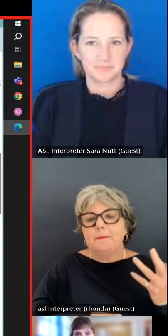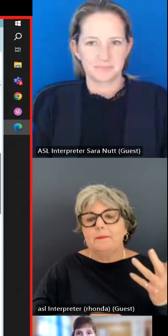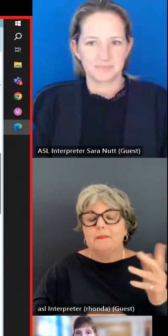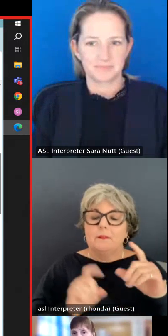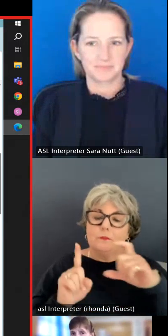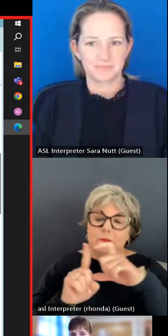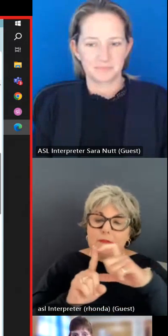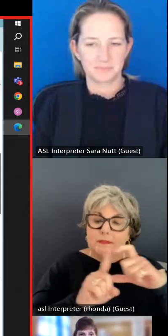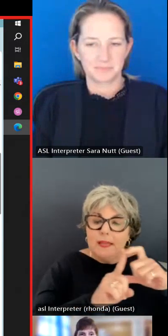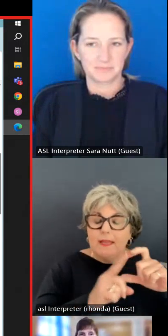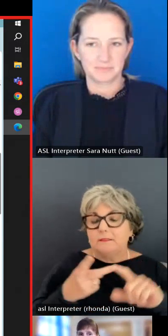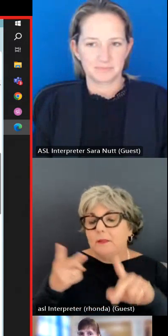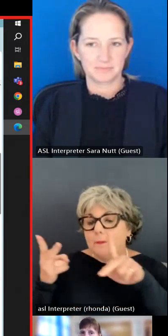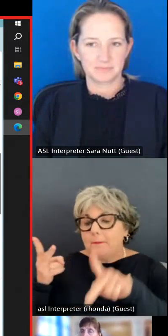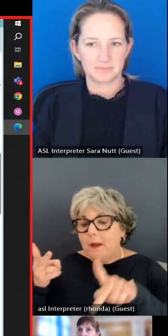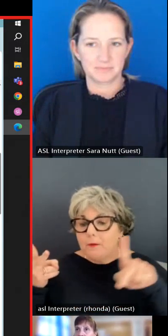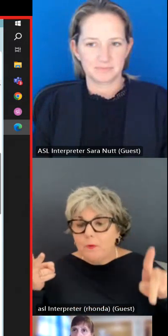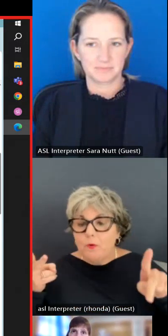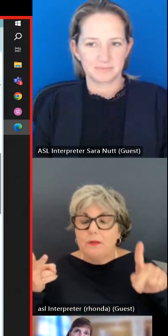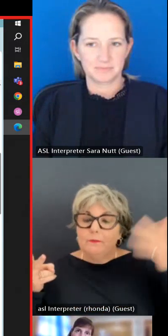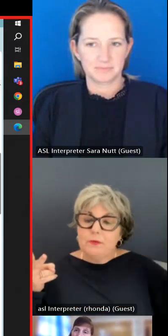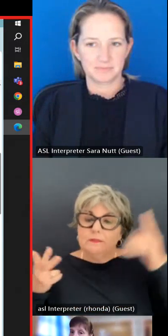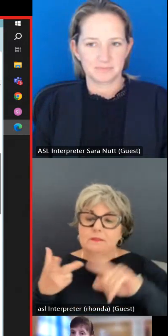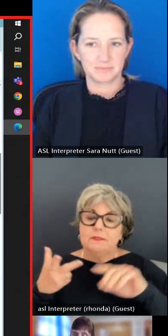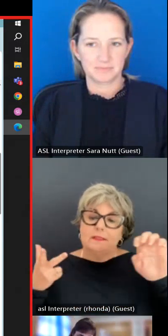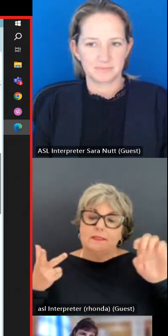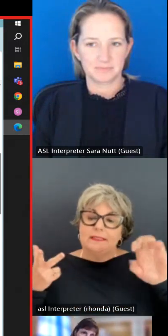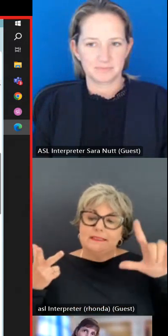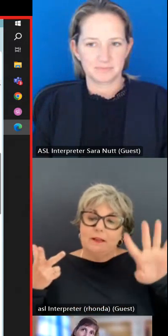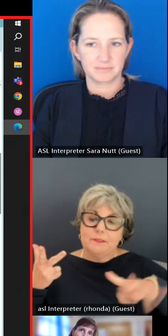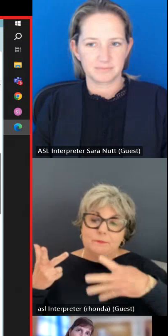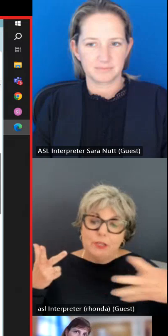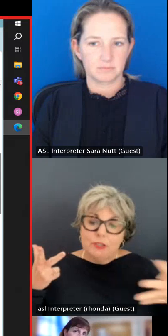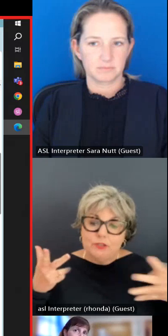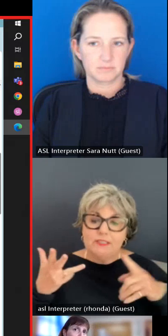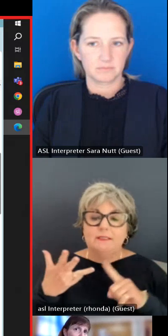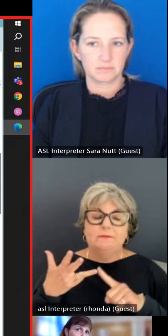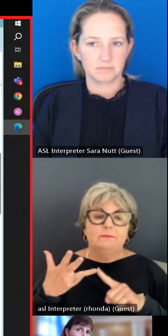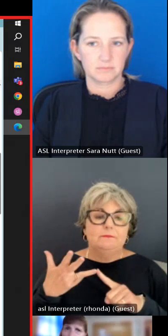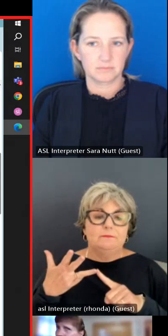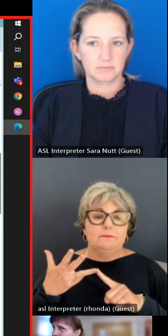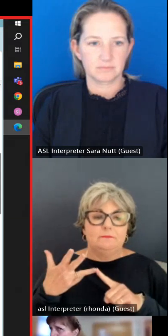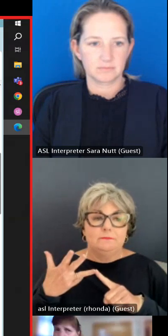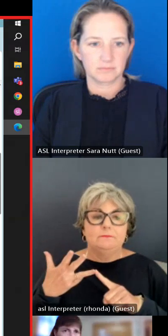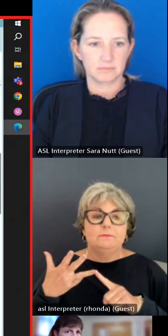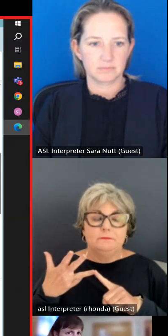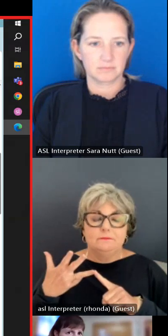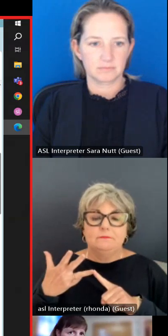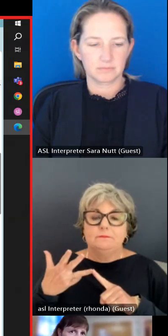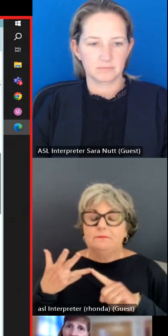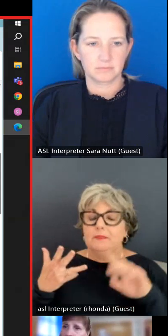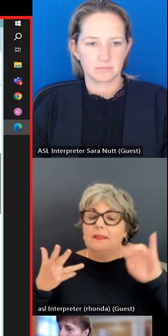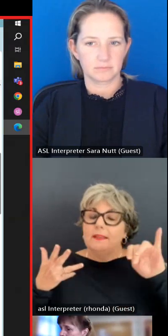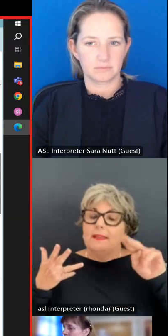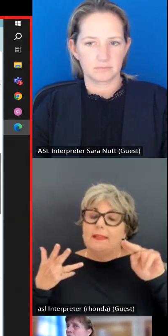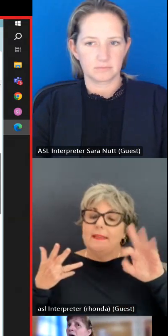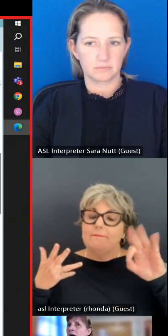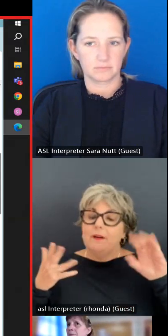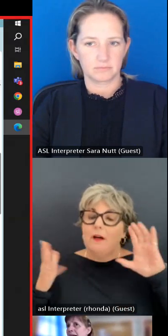text, a PowerPoint presentation, an Excel spreadsheet? Are you going to use an